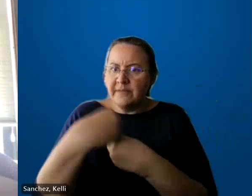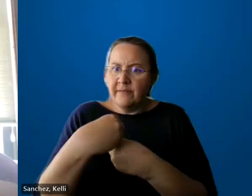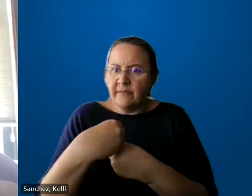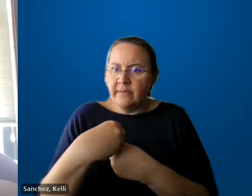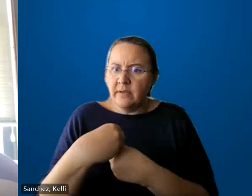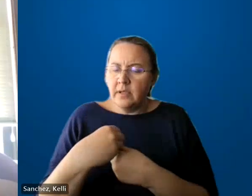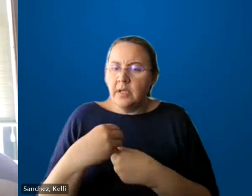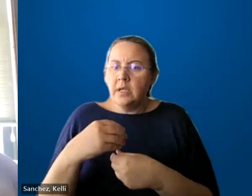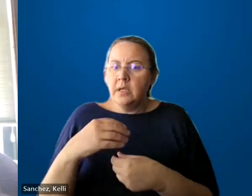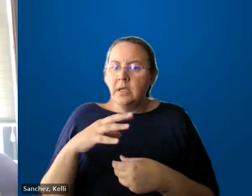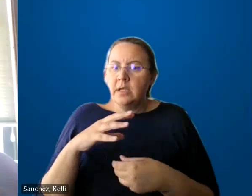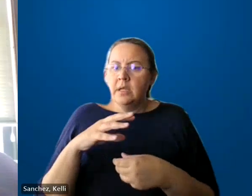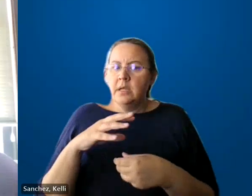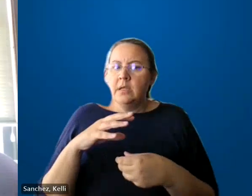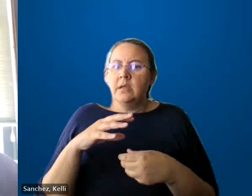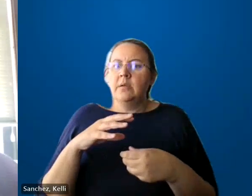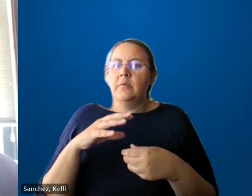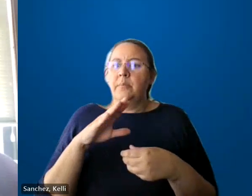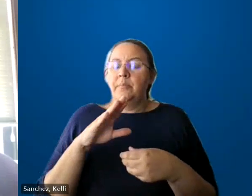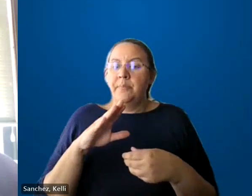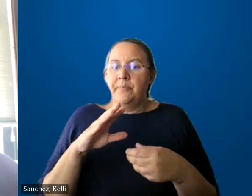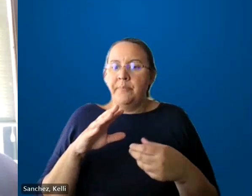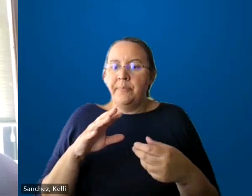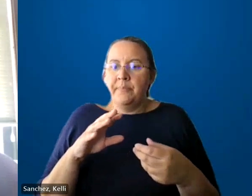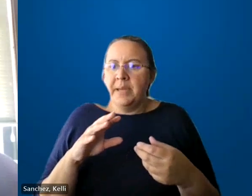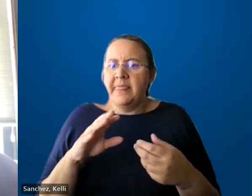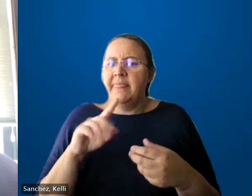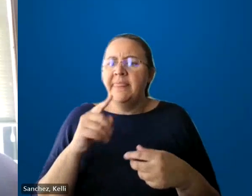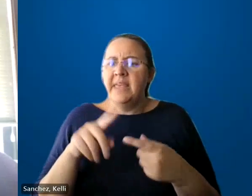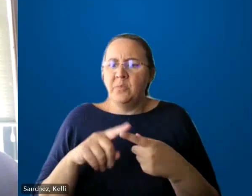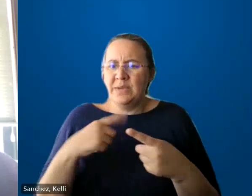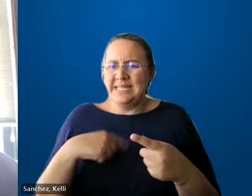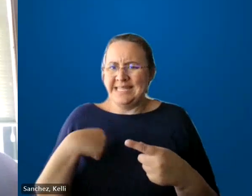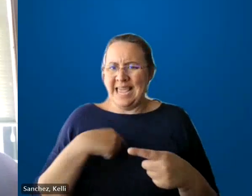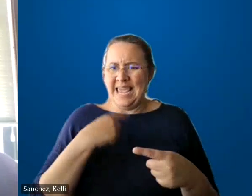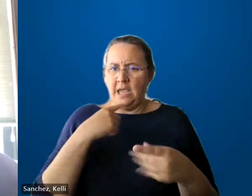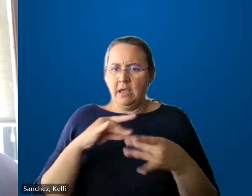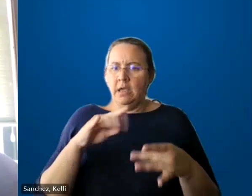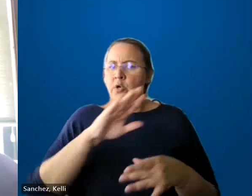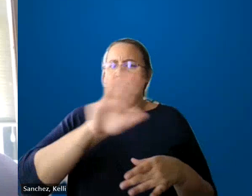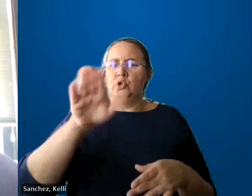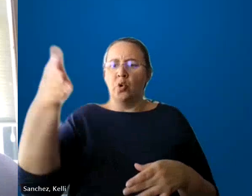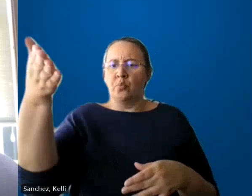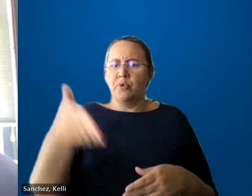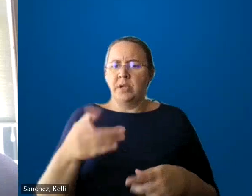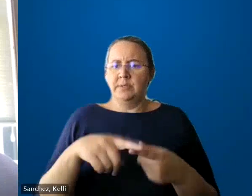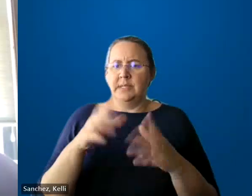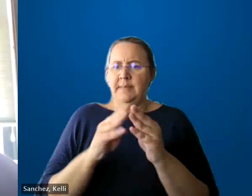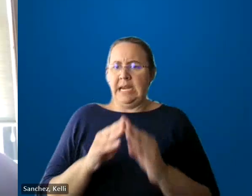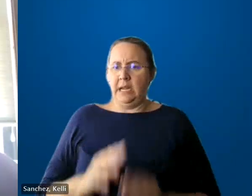their children's life again, but don't bring them to the meetings. You know what I mean? And so that was